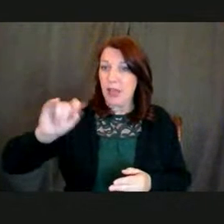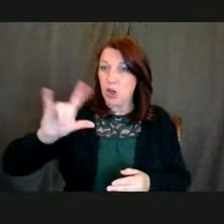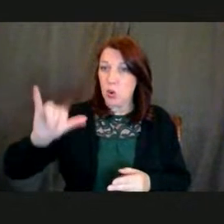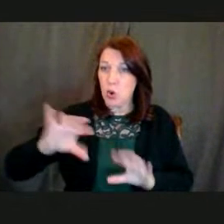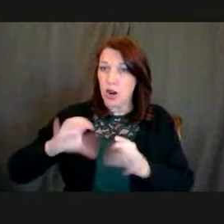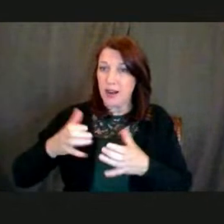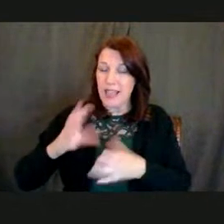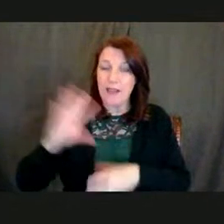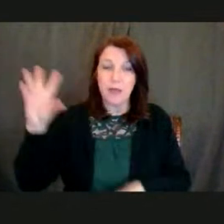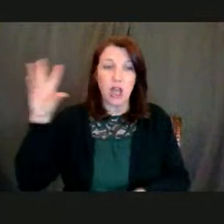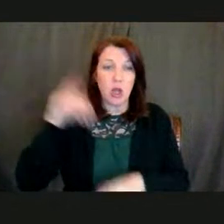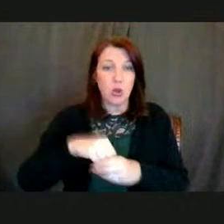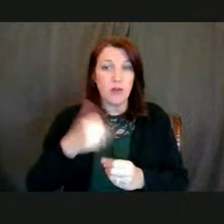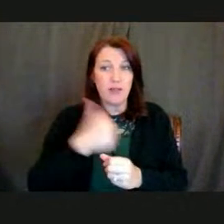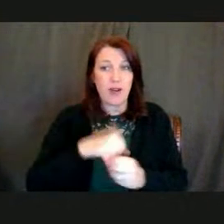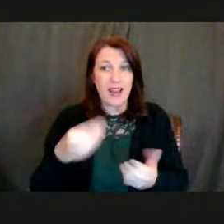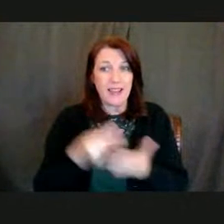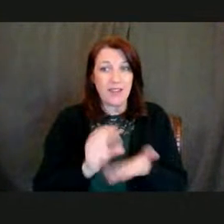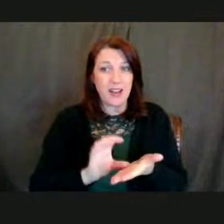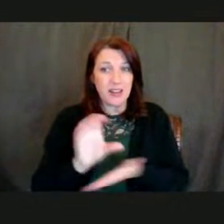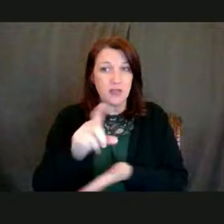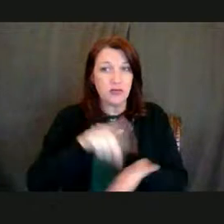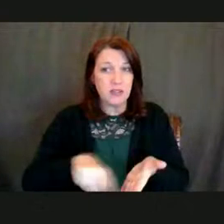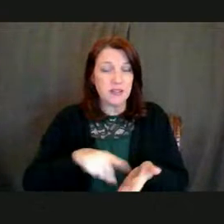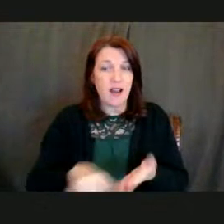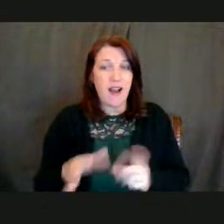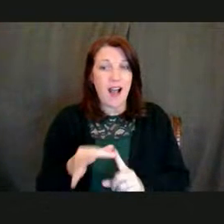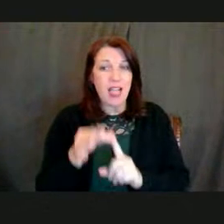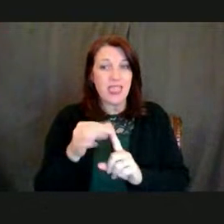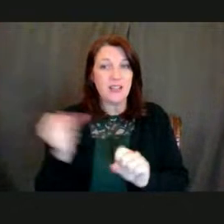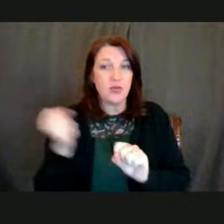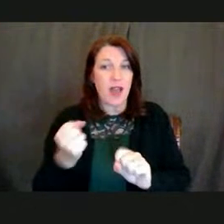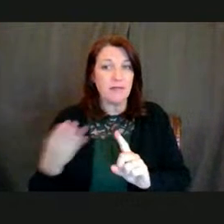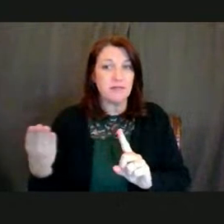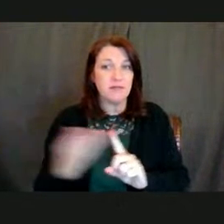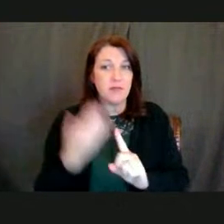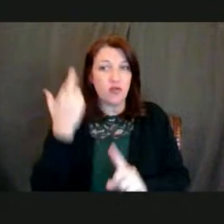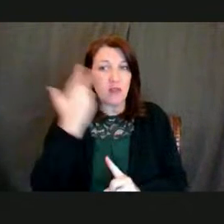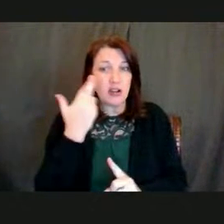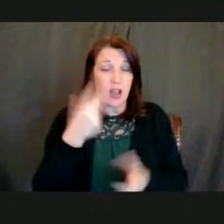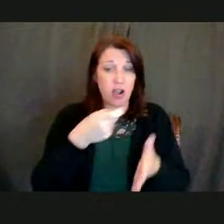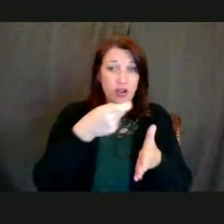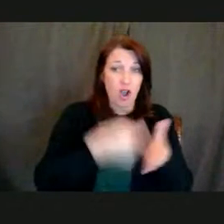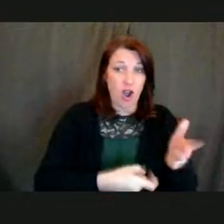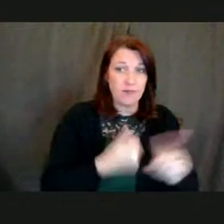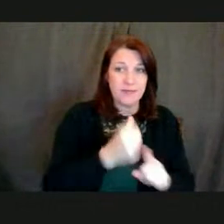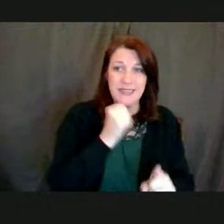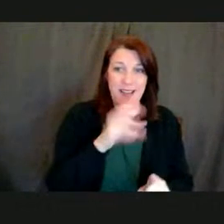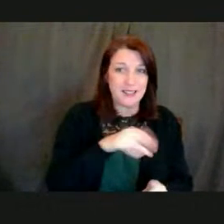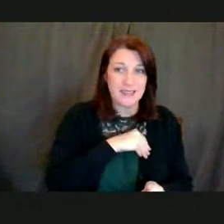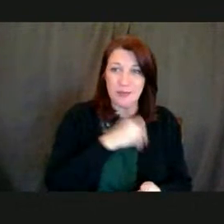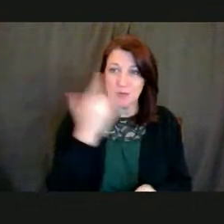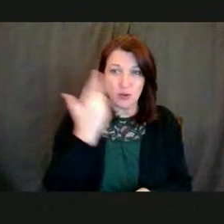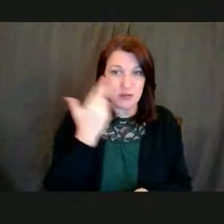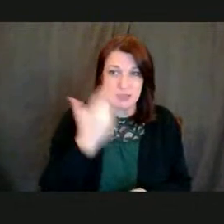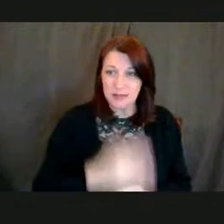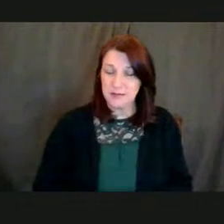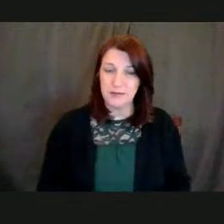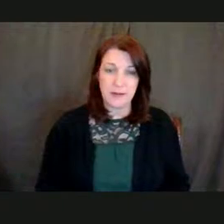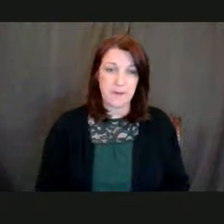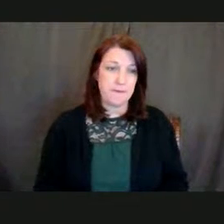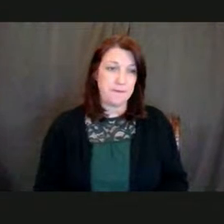clinical research unless there's a compelling rationale, and cost is not an acceptable reason for their exclusion.